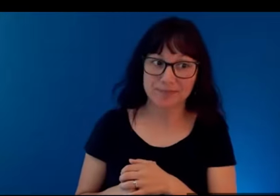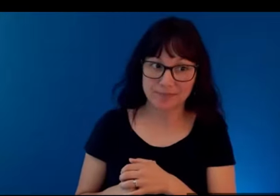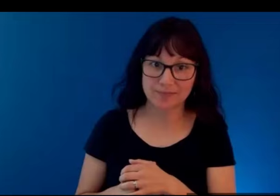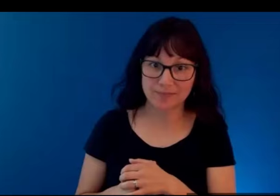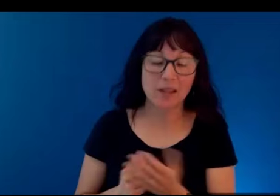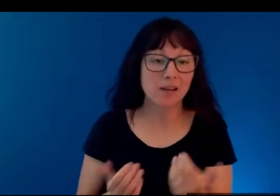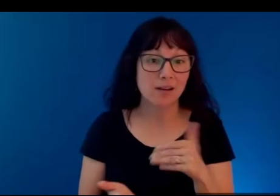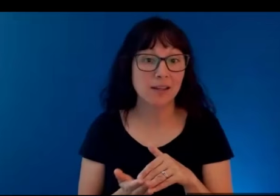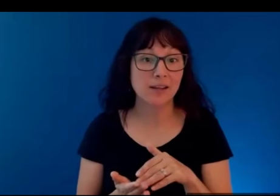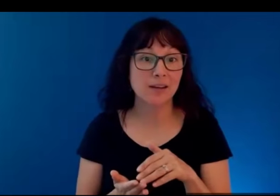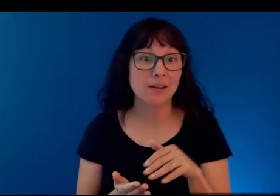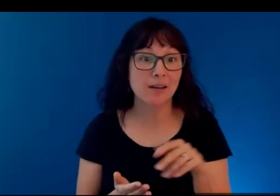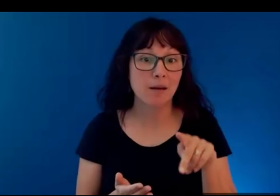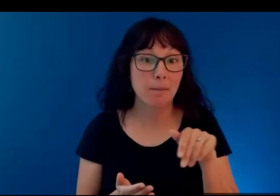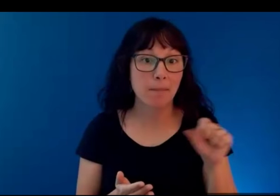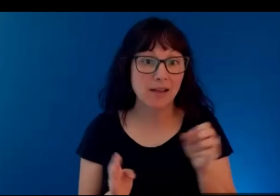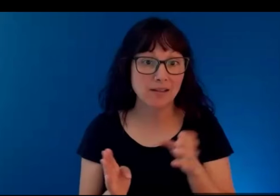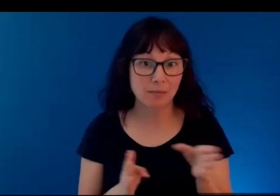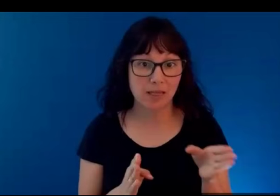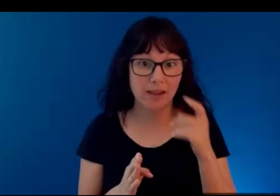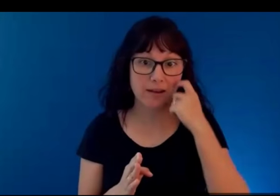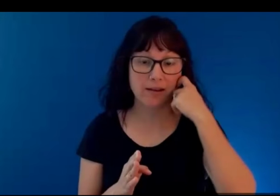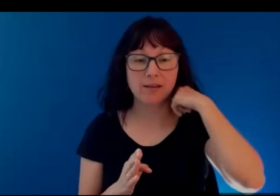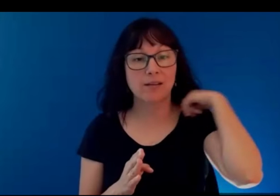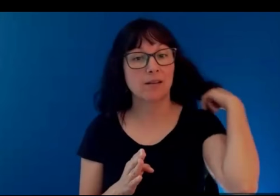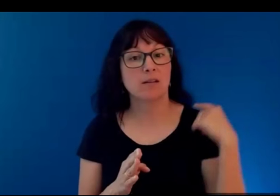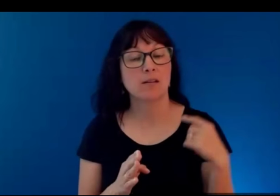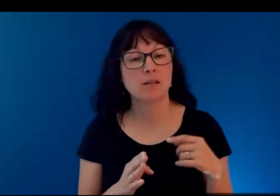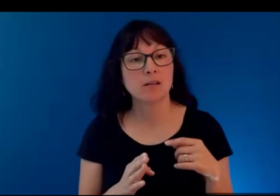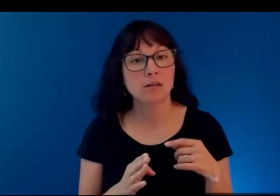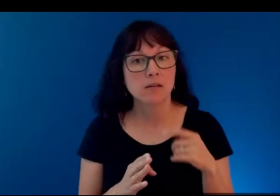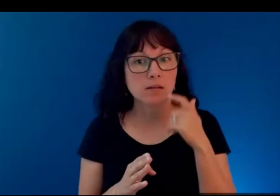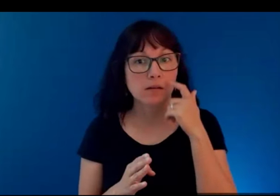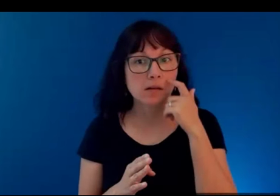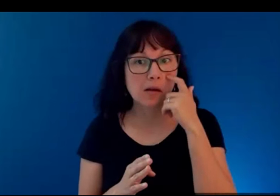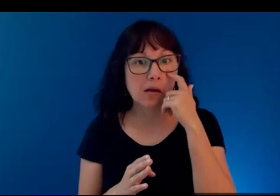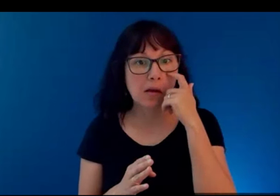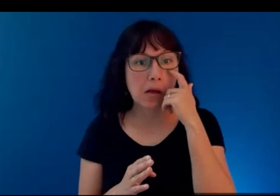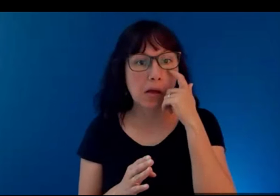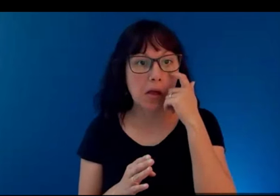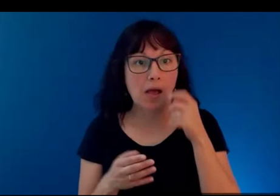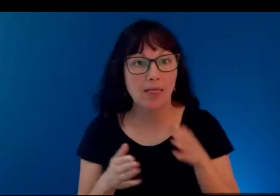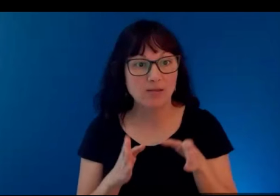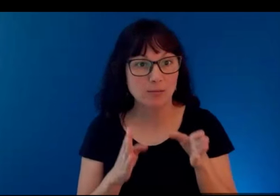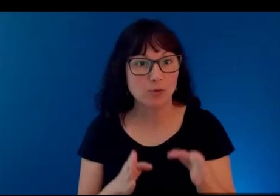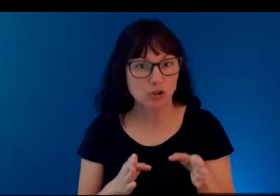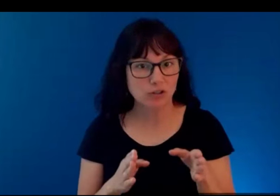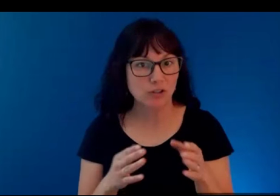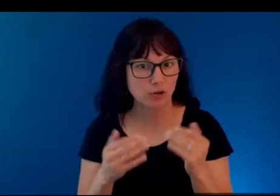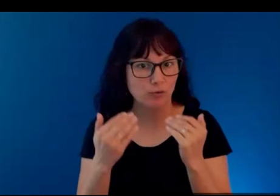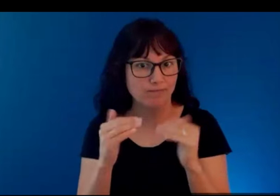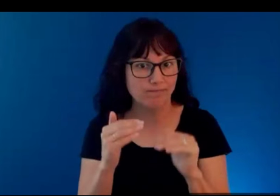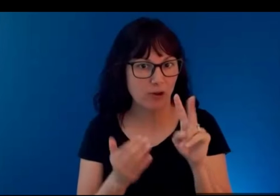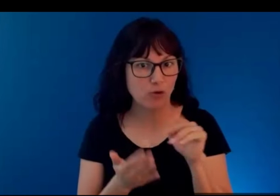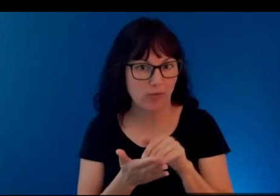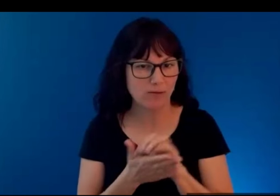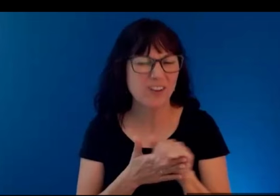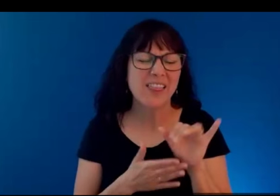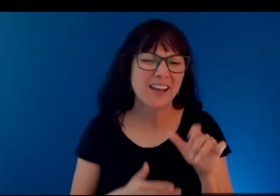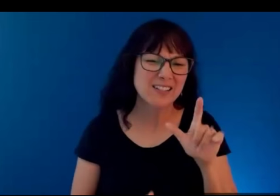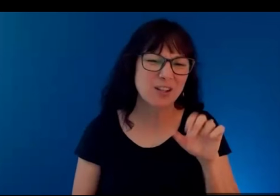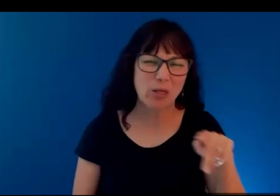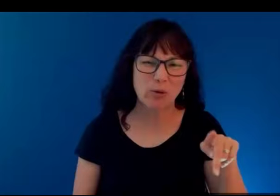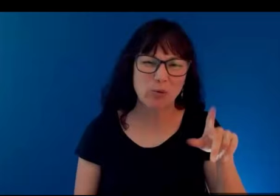So again, the PASS plan allows someone to on that 2,000 resource limit. It's the loophole or